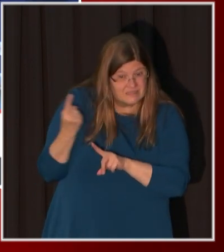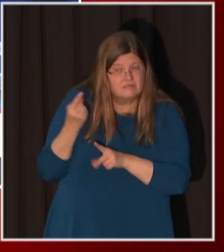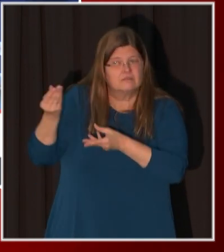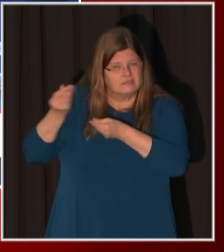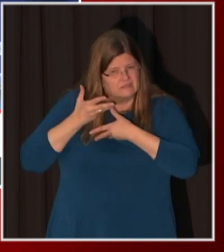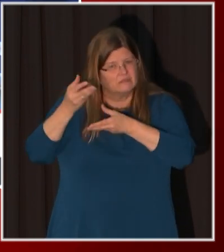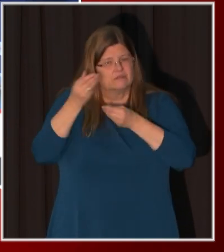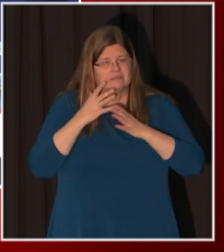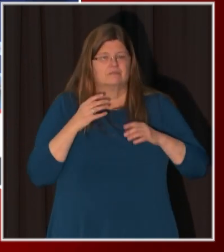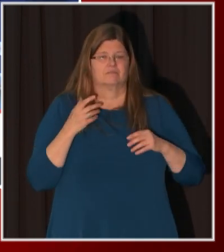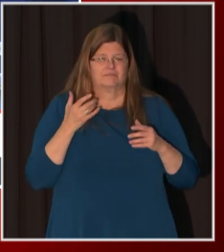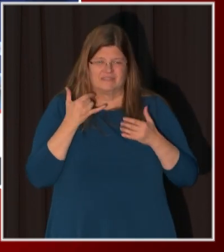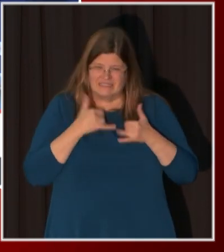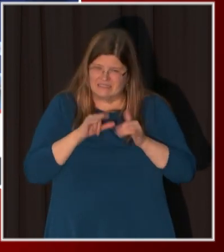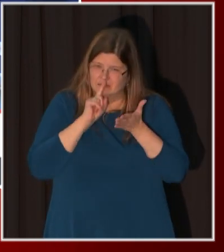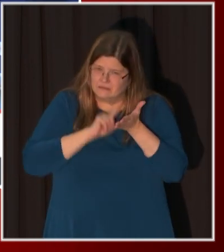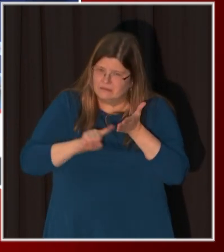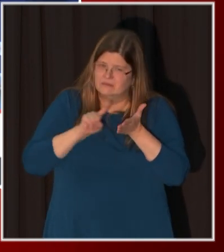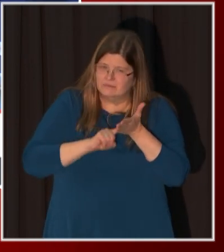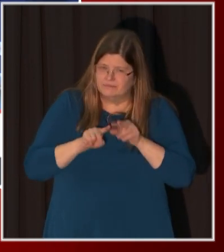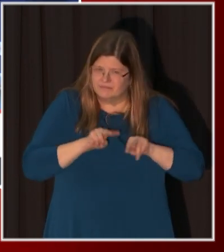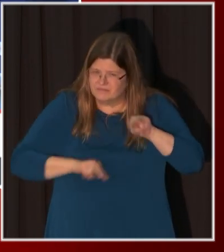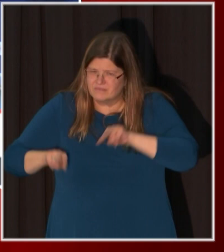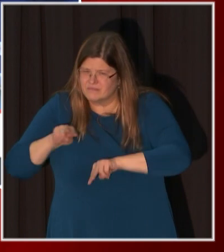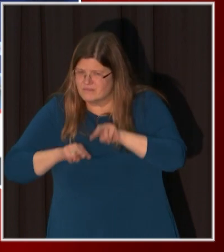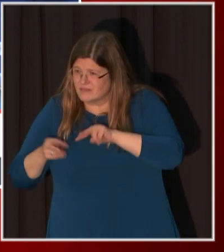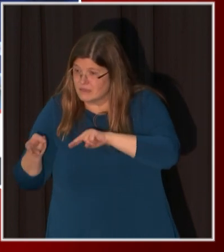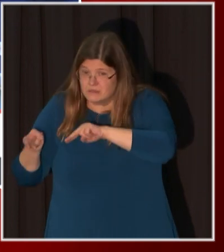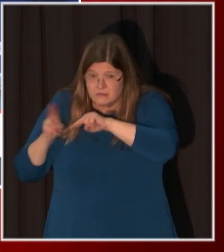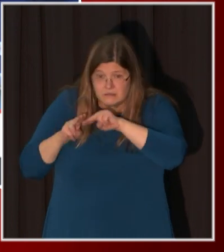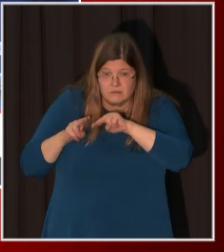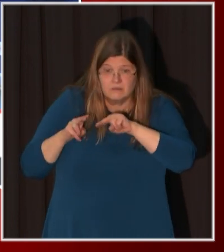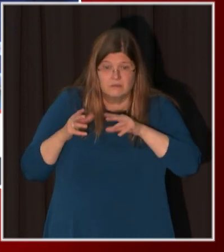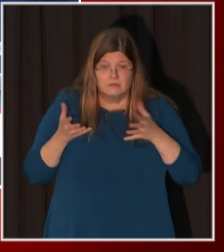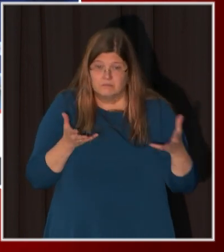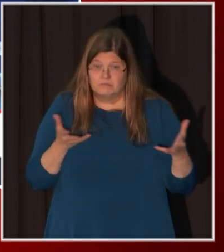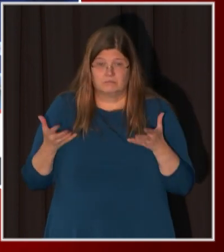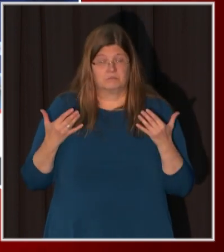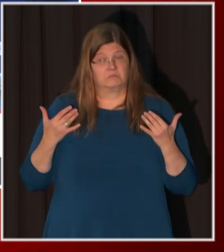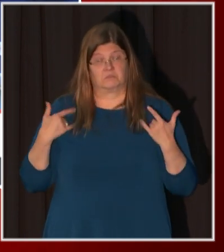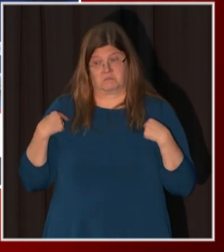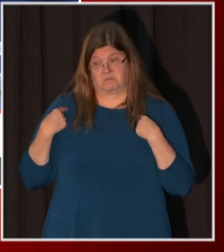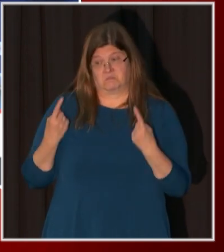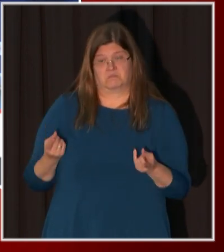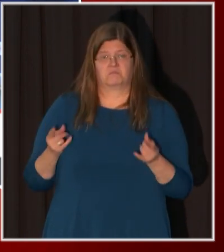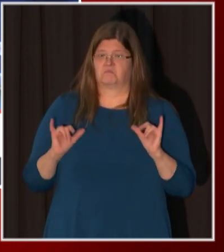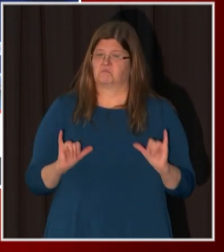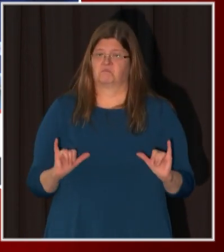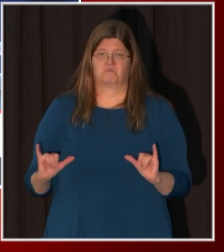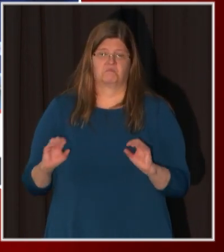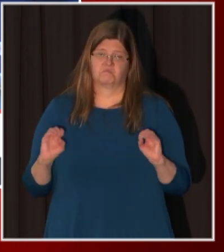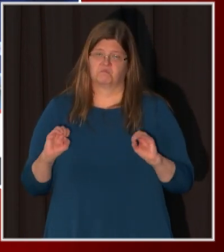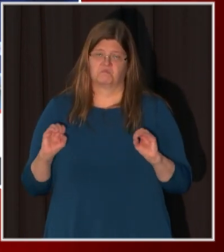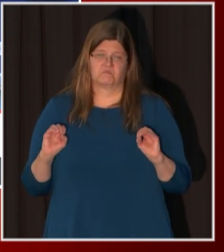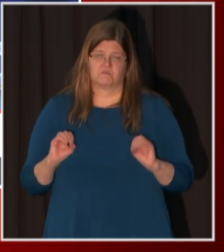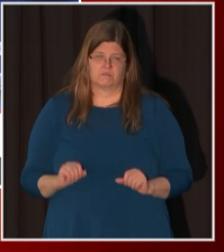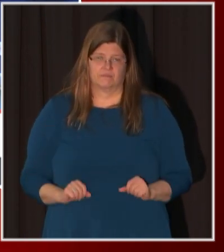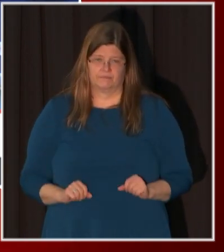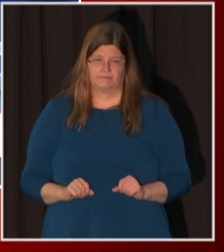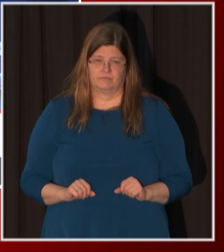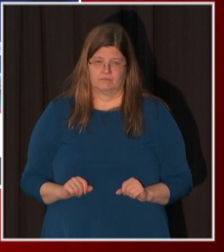able to see if we can observe those trends as well. But that, as well as any changes in the